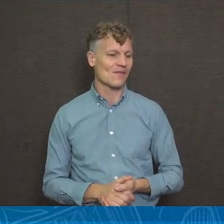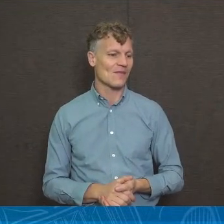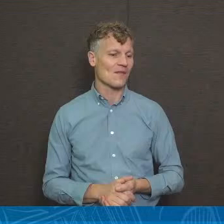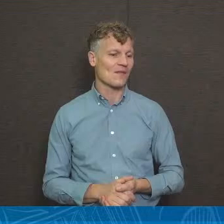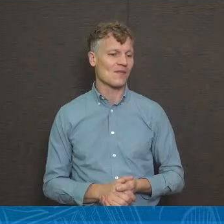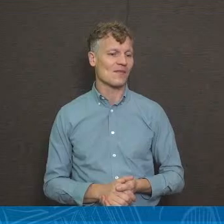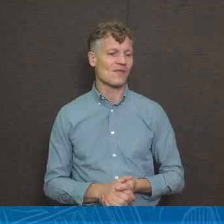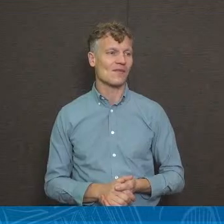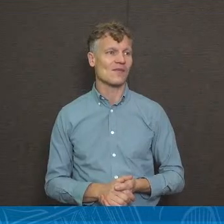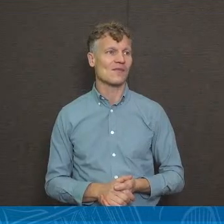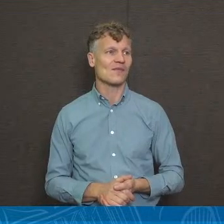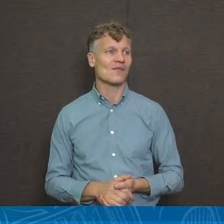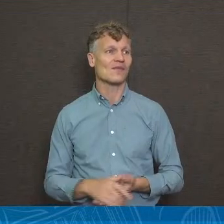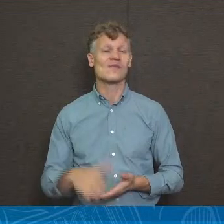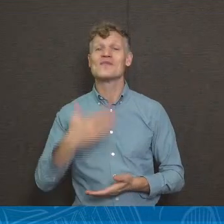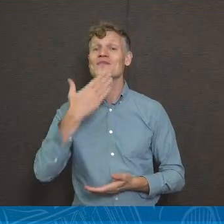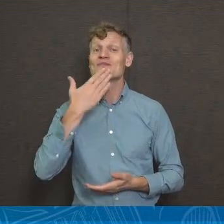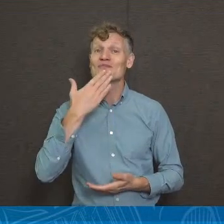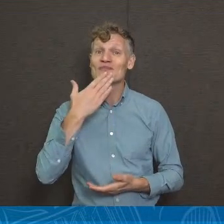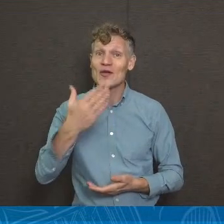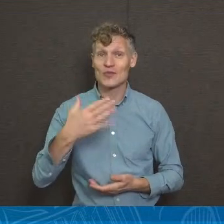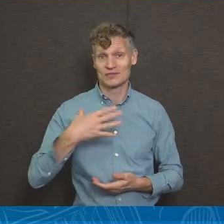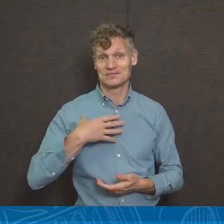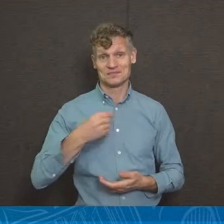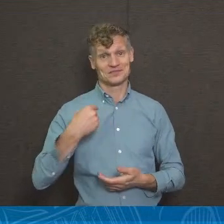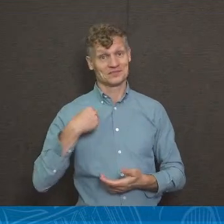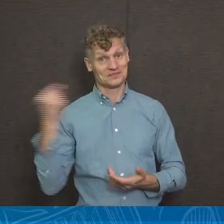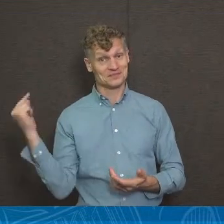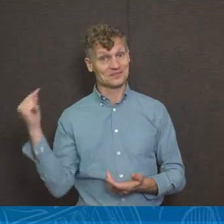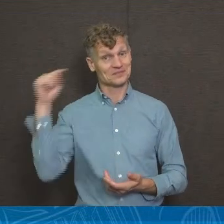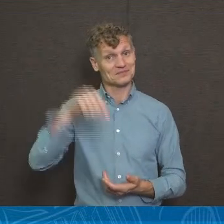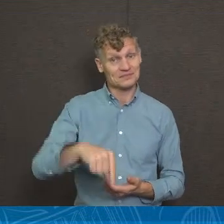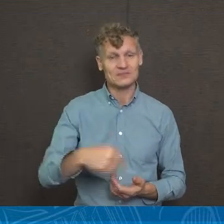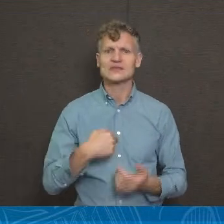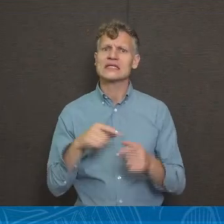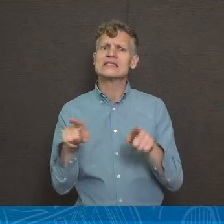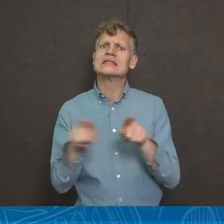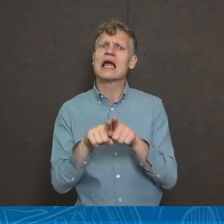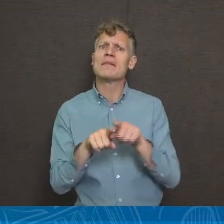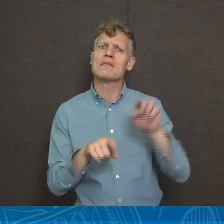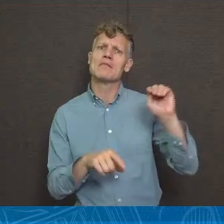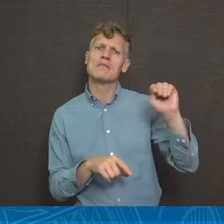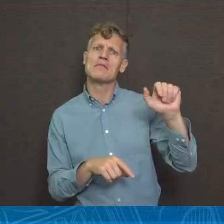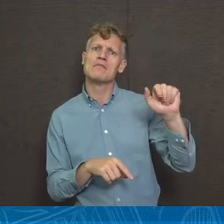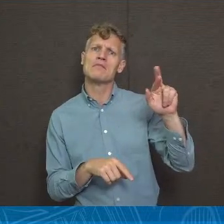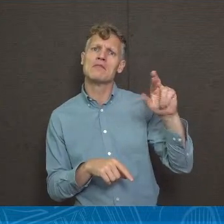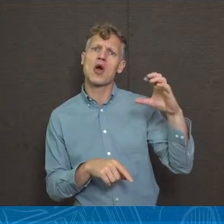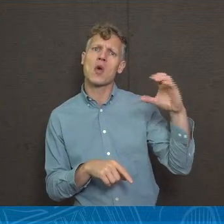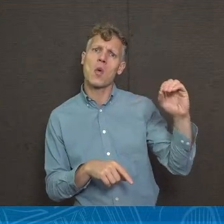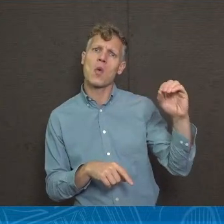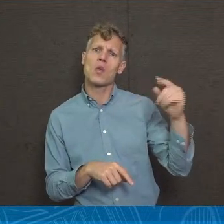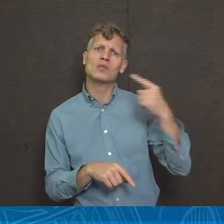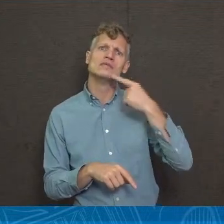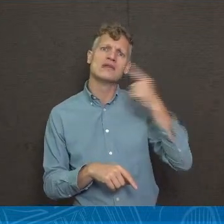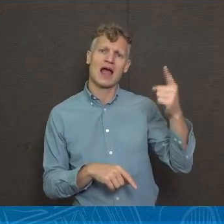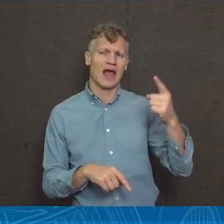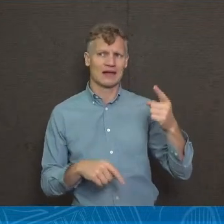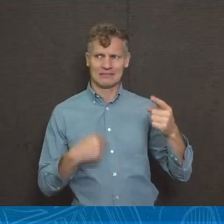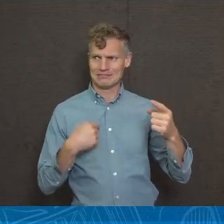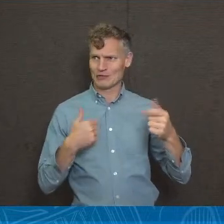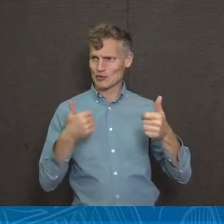the invitation to join this panel. Like Marco, it's fantastic to see this sort of interest in legal